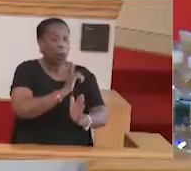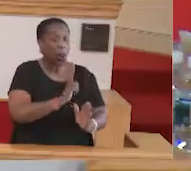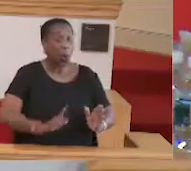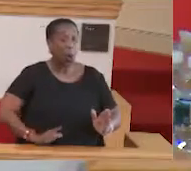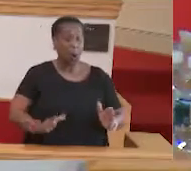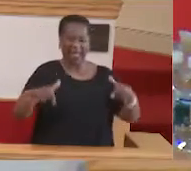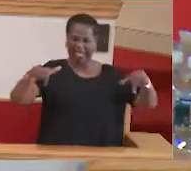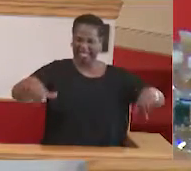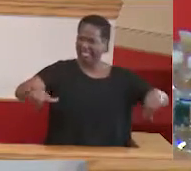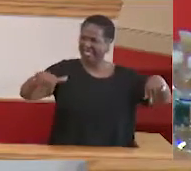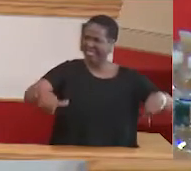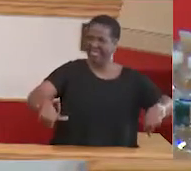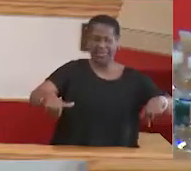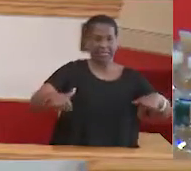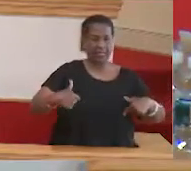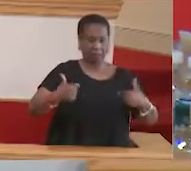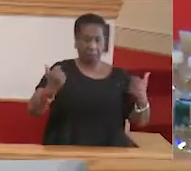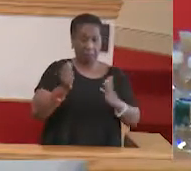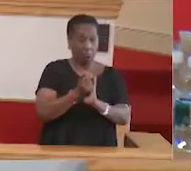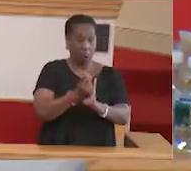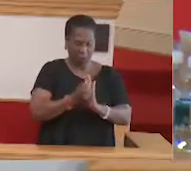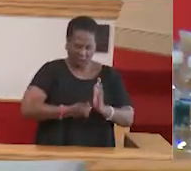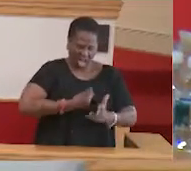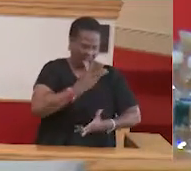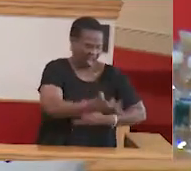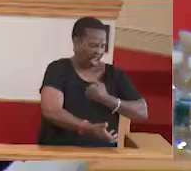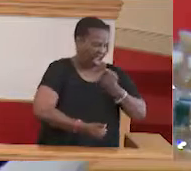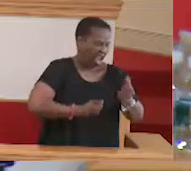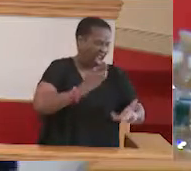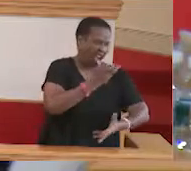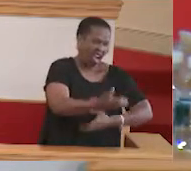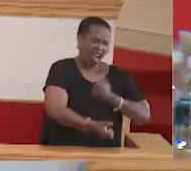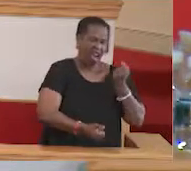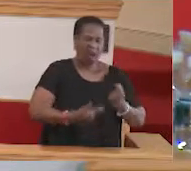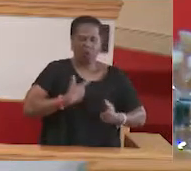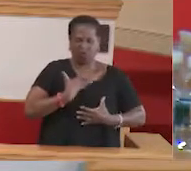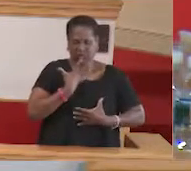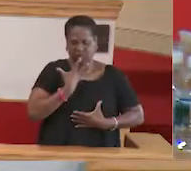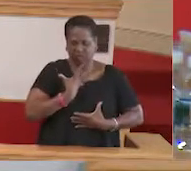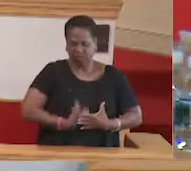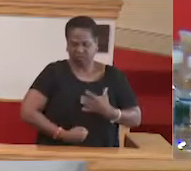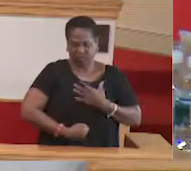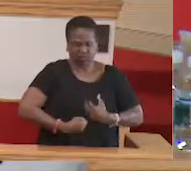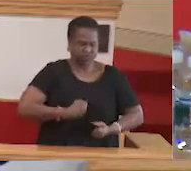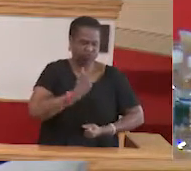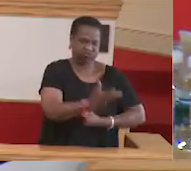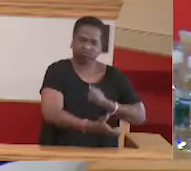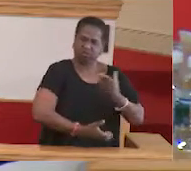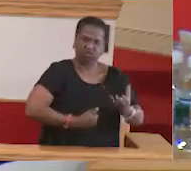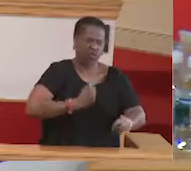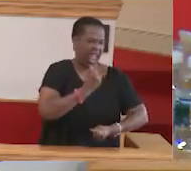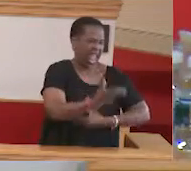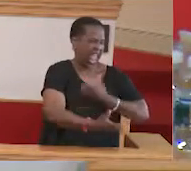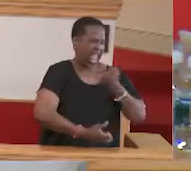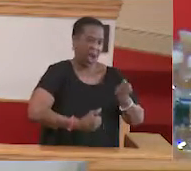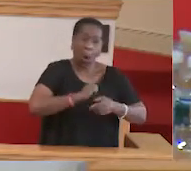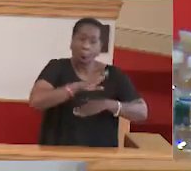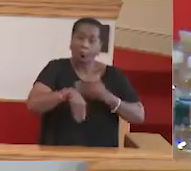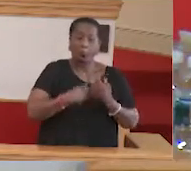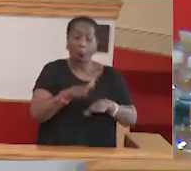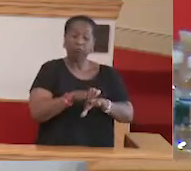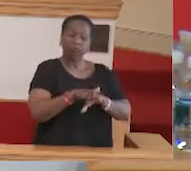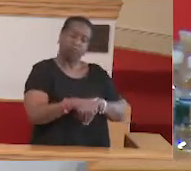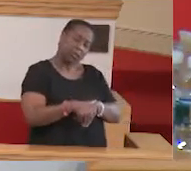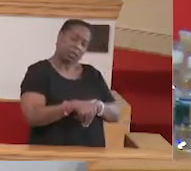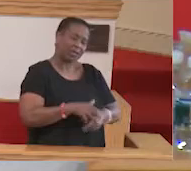this emptying moment, when we drain ourselves of all pretense